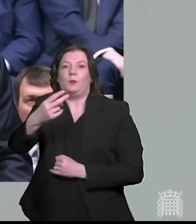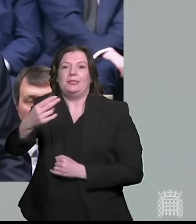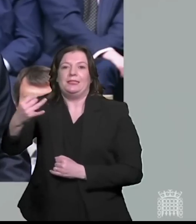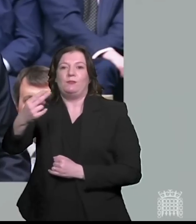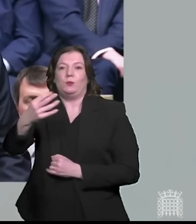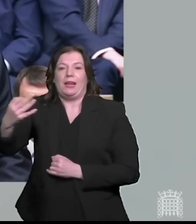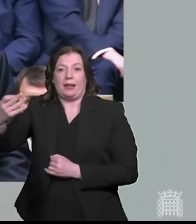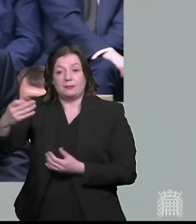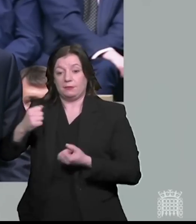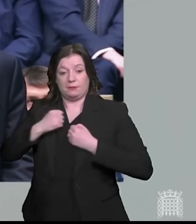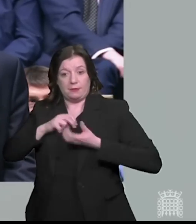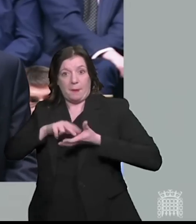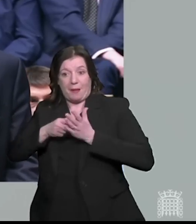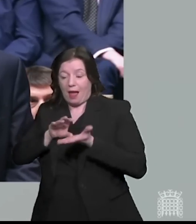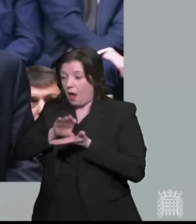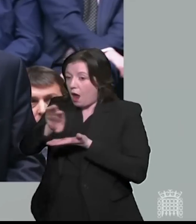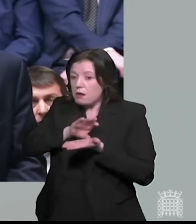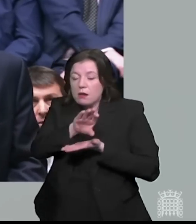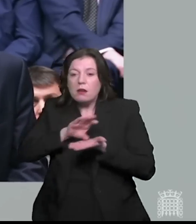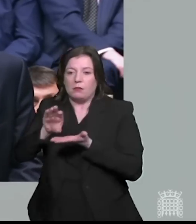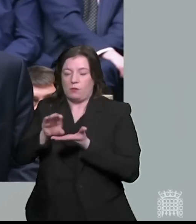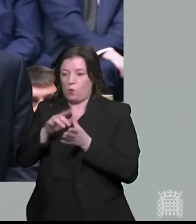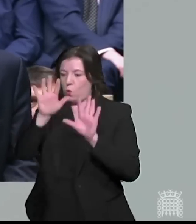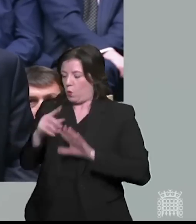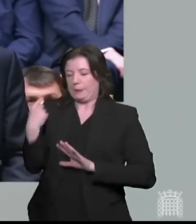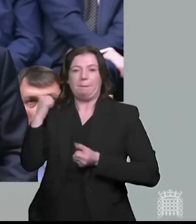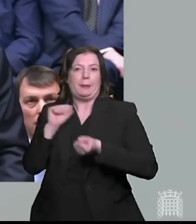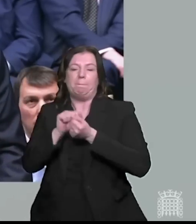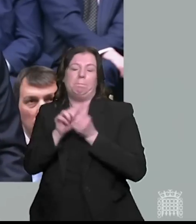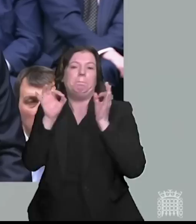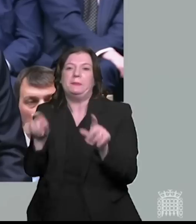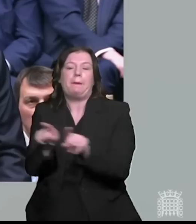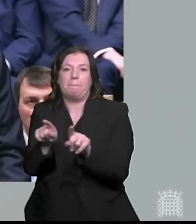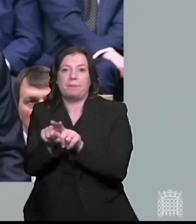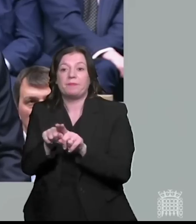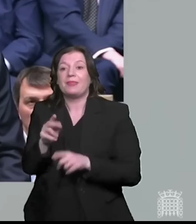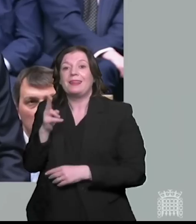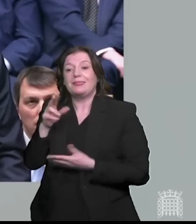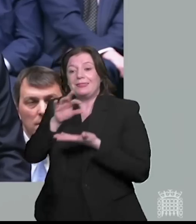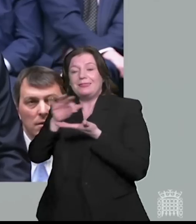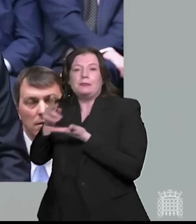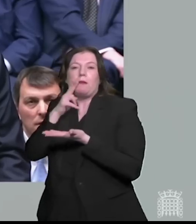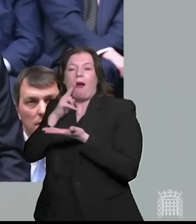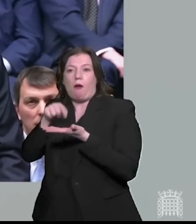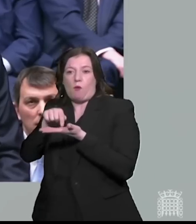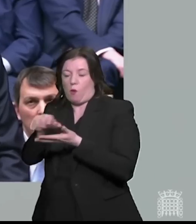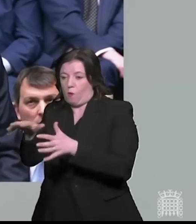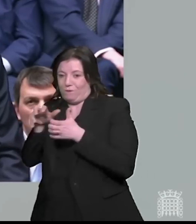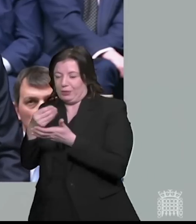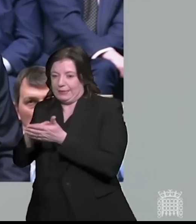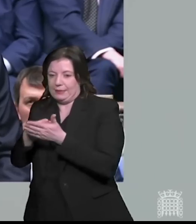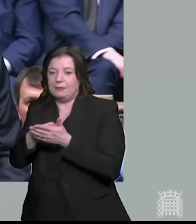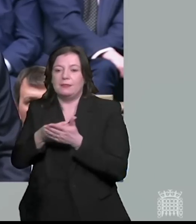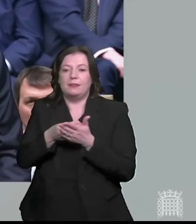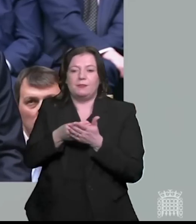Capital plans are maintained at the same level set at the autumn statement. We will uprate tobacco duty and we will freeze the gross gaming duty